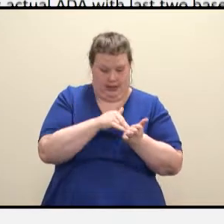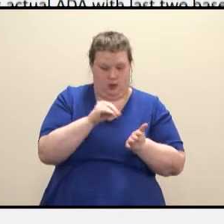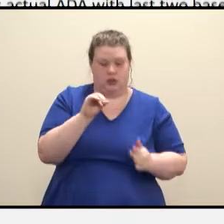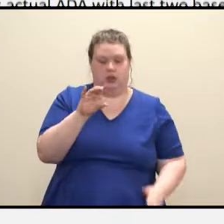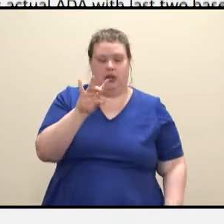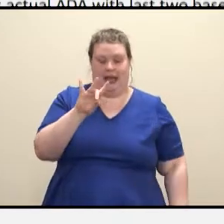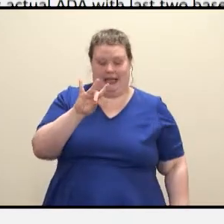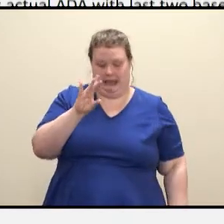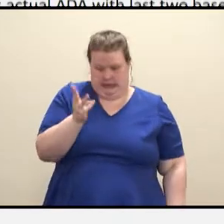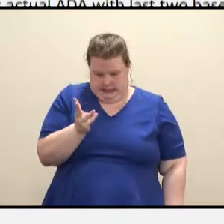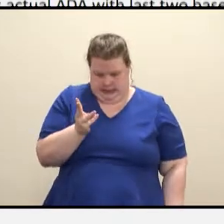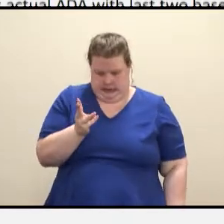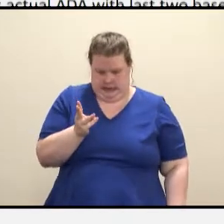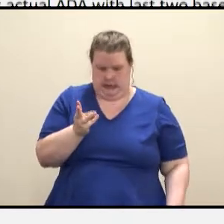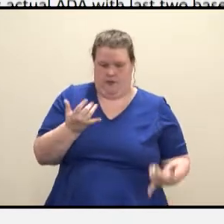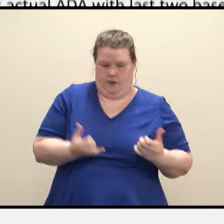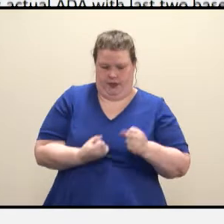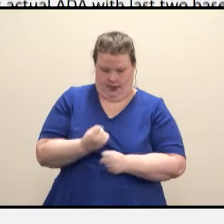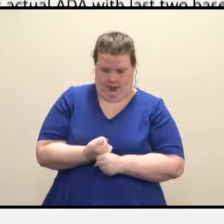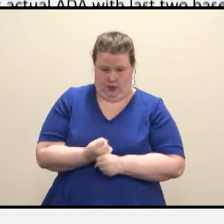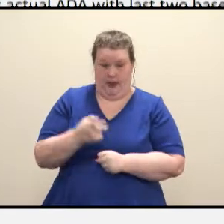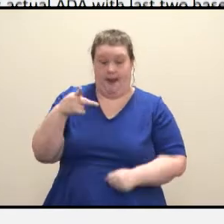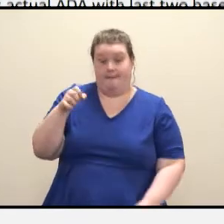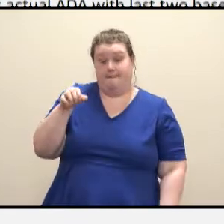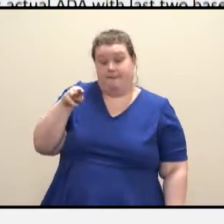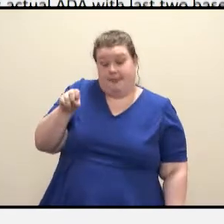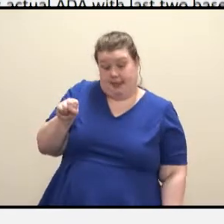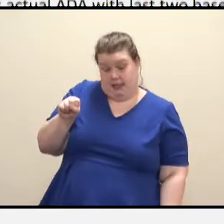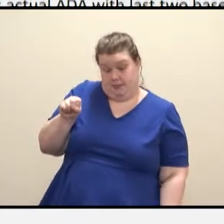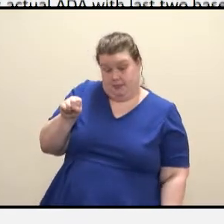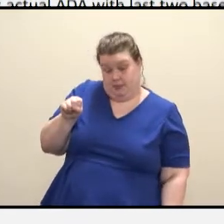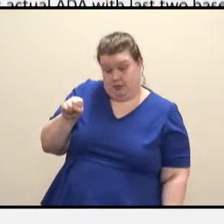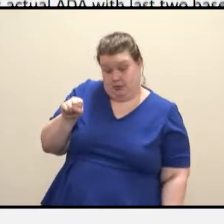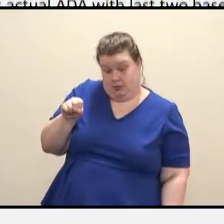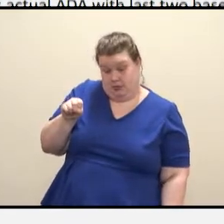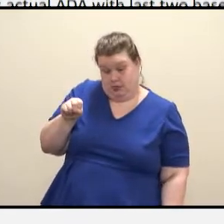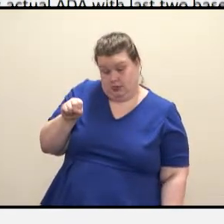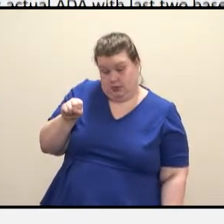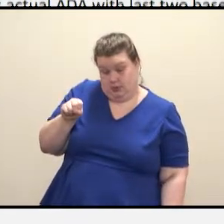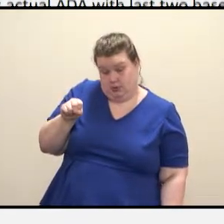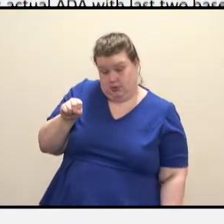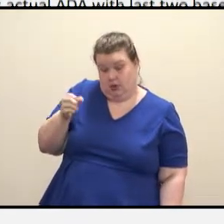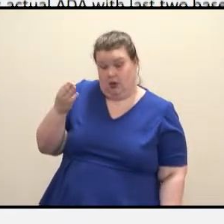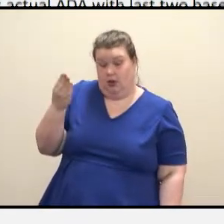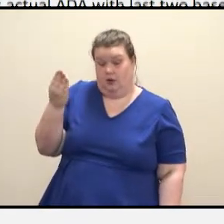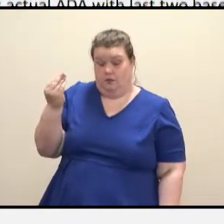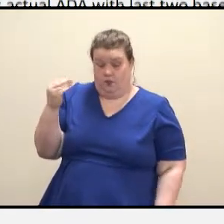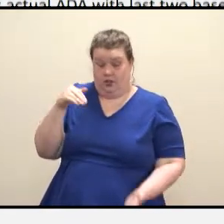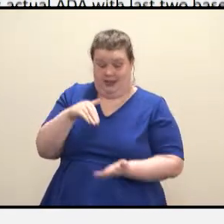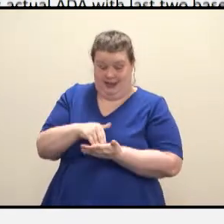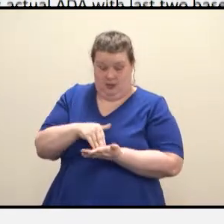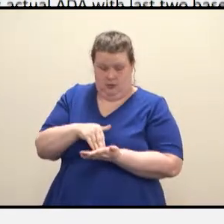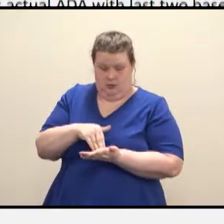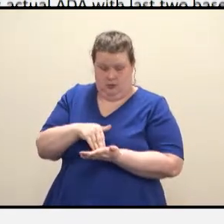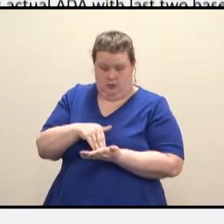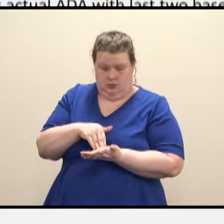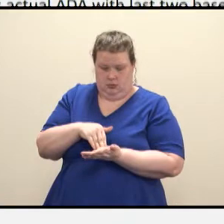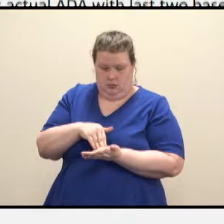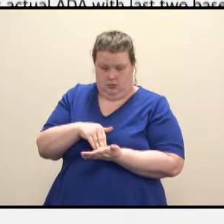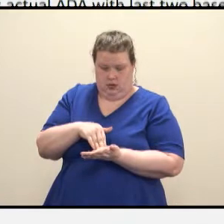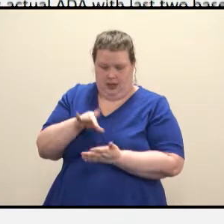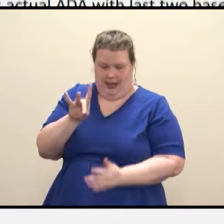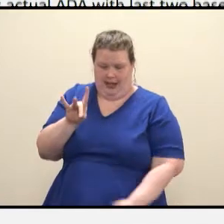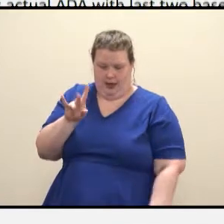our PEAM submission, this is without hold harmless, will be 11,832. It's projected to be that, and I have